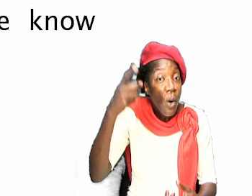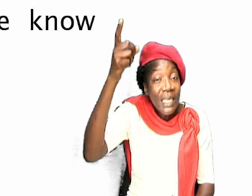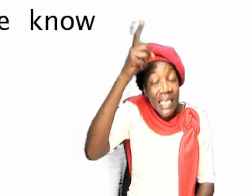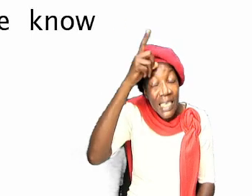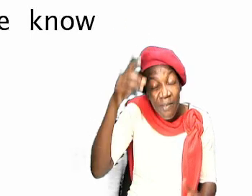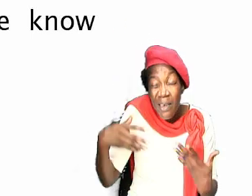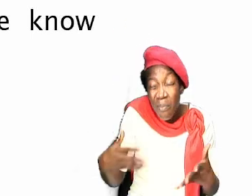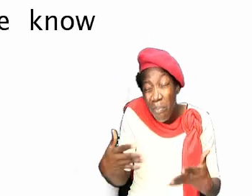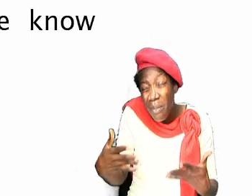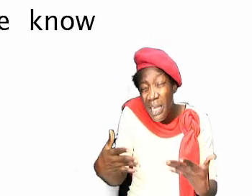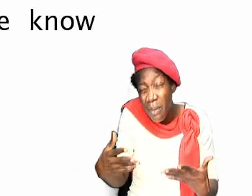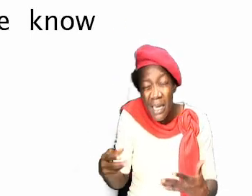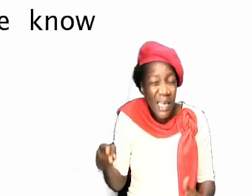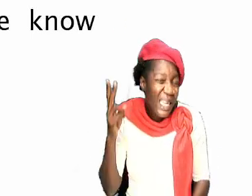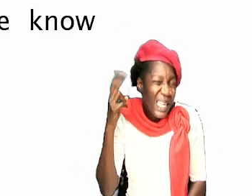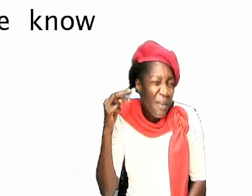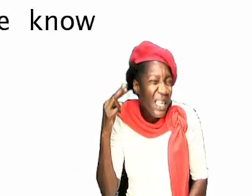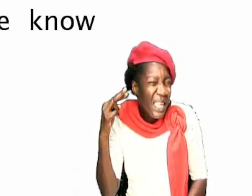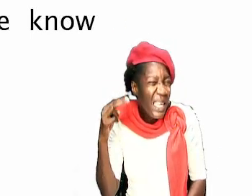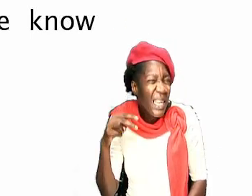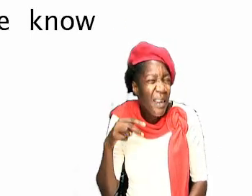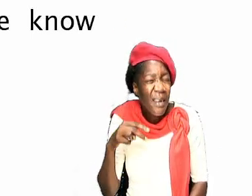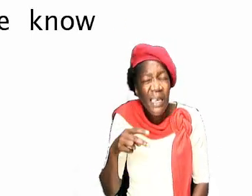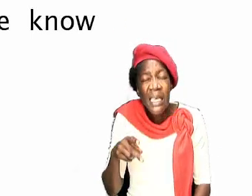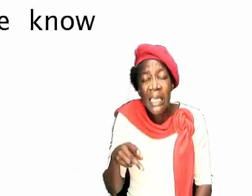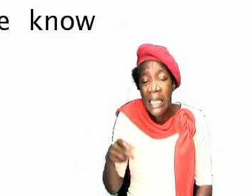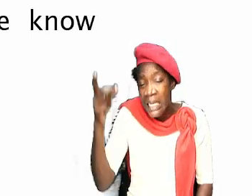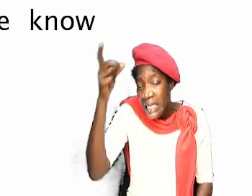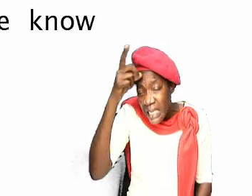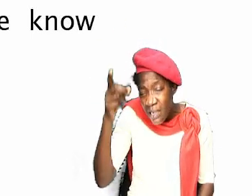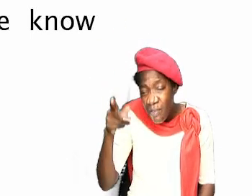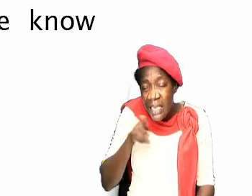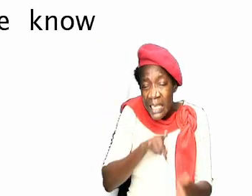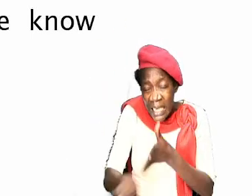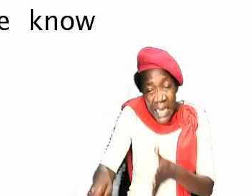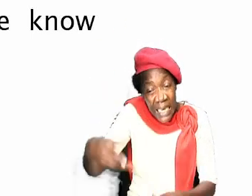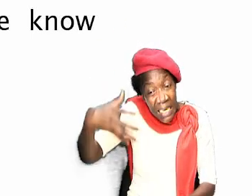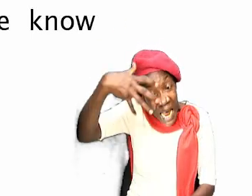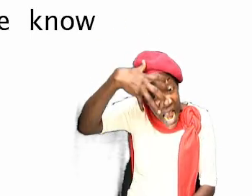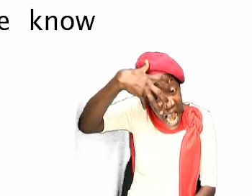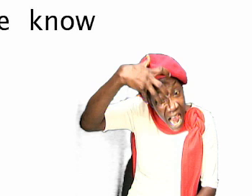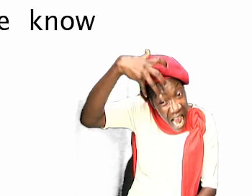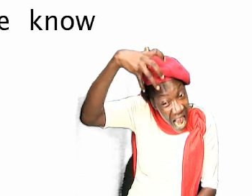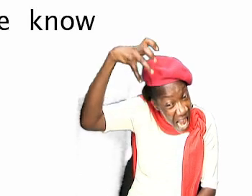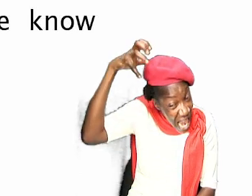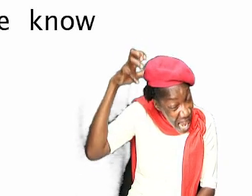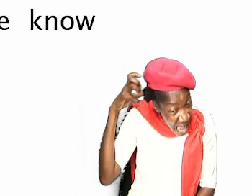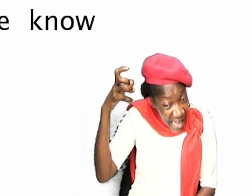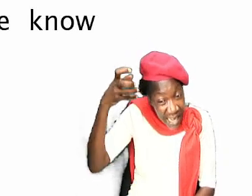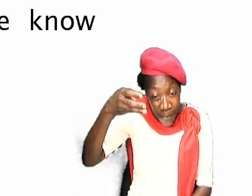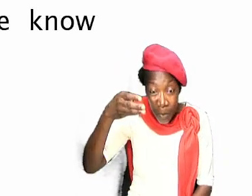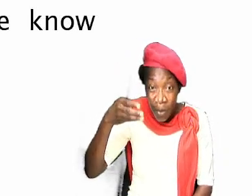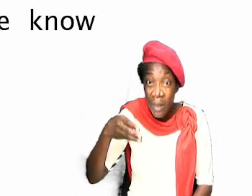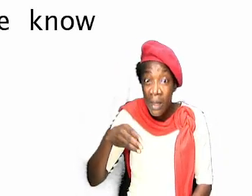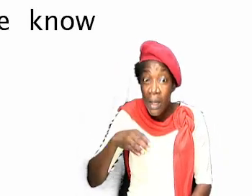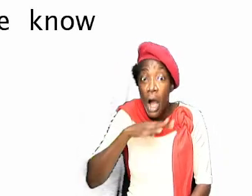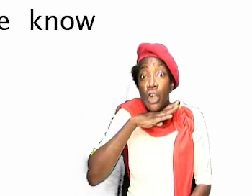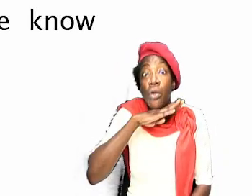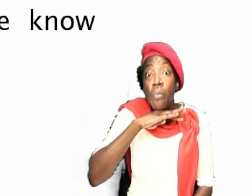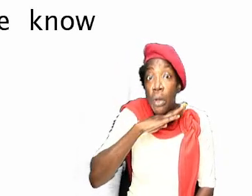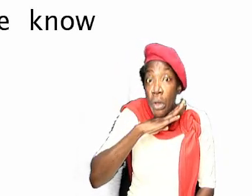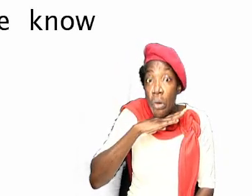Probably you would have heard that David killed the lion and killed the bear, but him said David was a